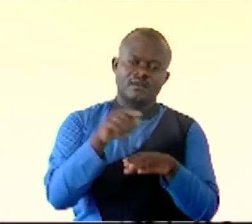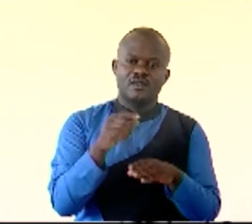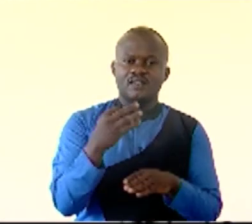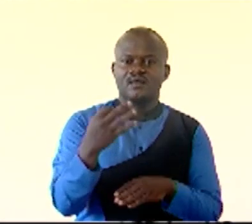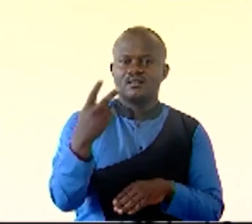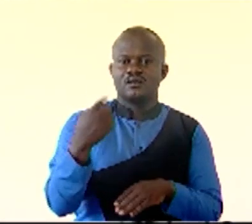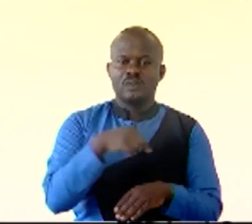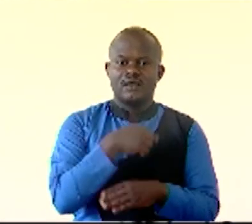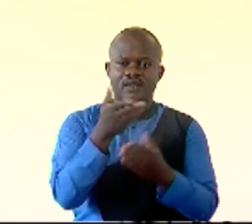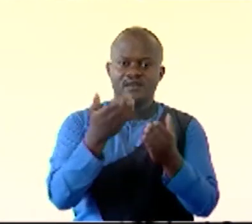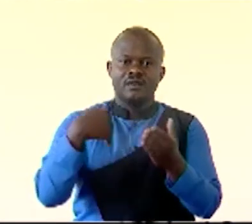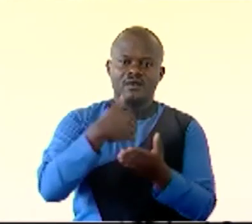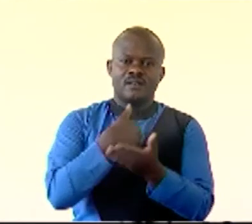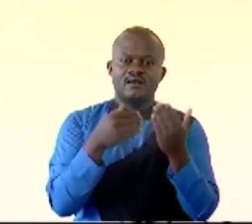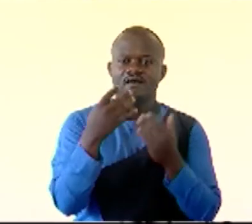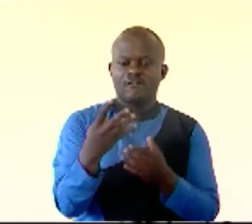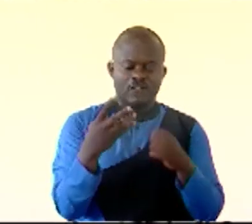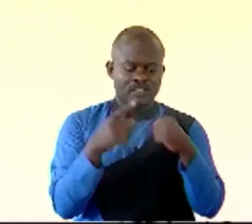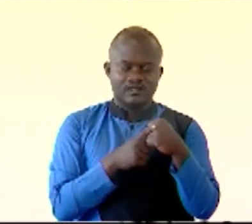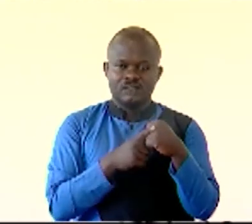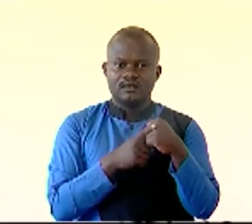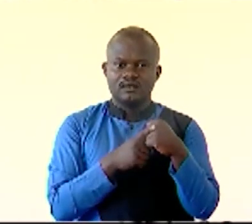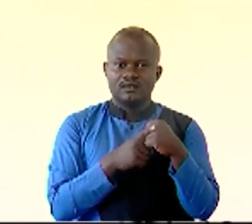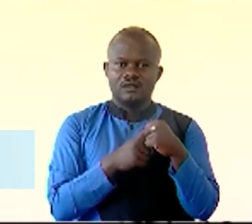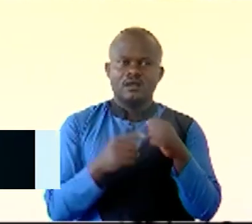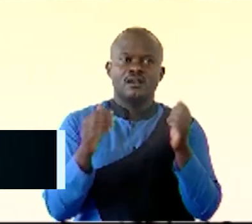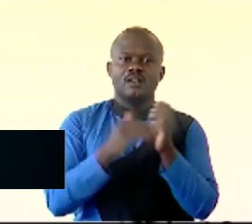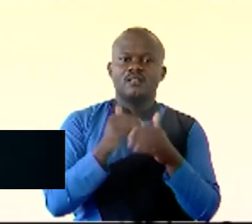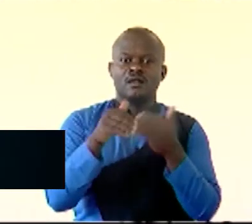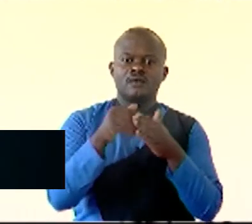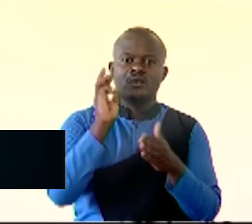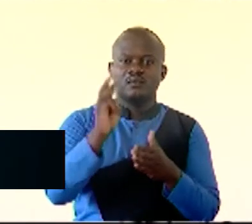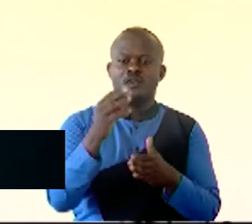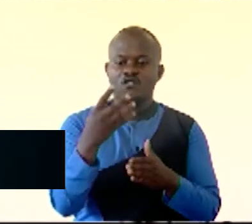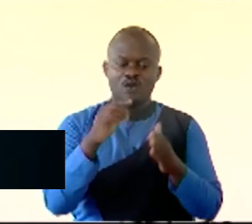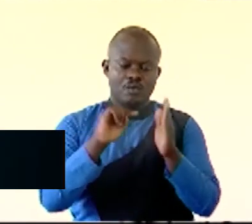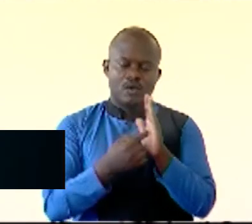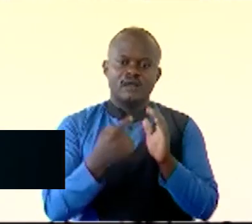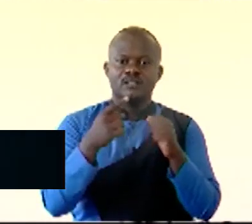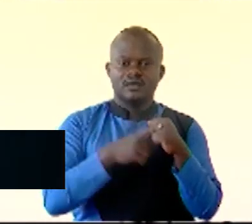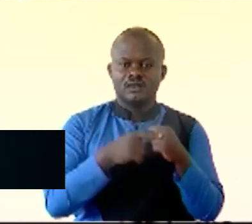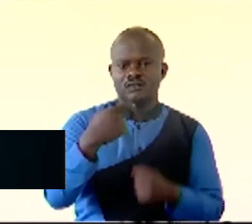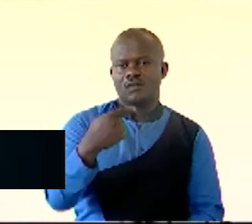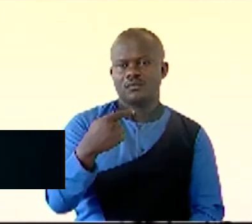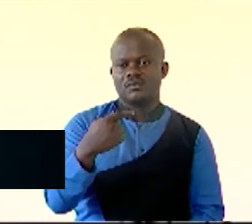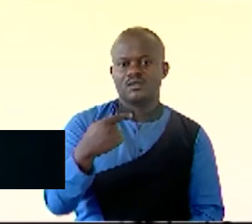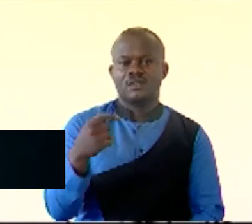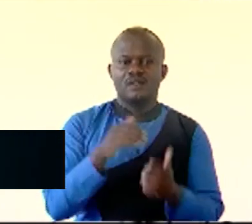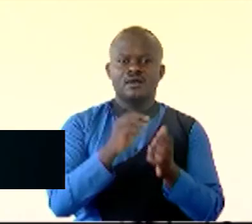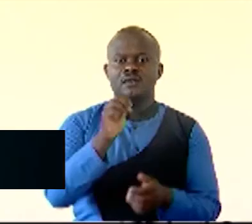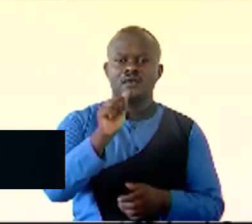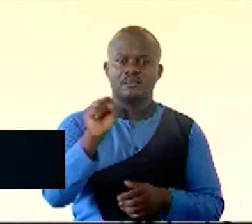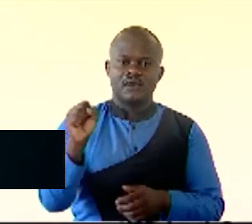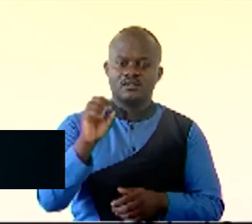here we have 46. And that will be 4.6 grams. And the mass